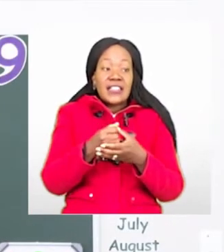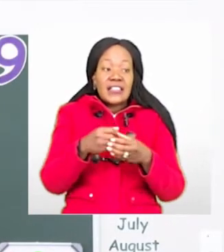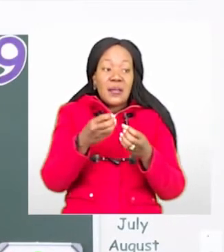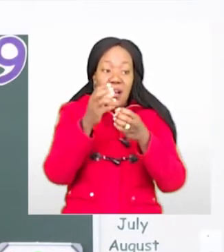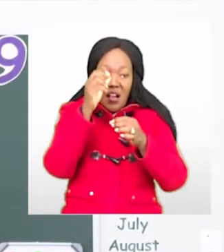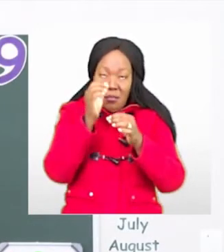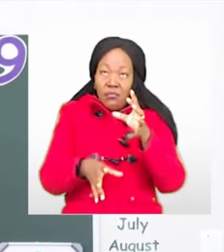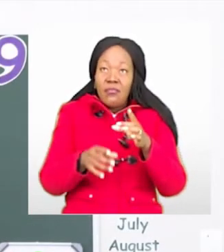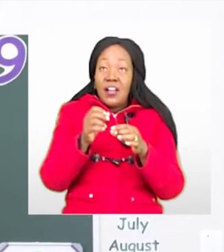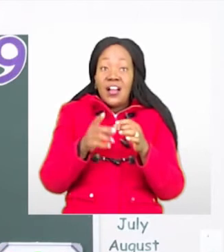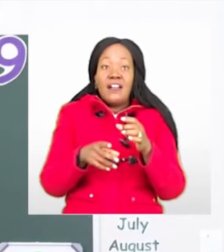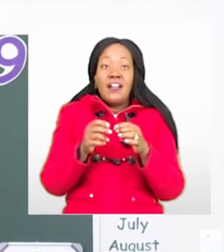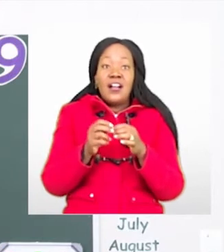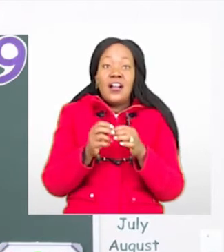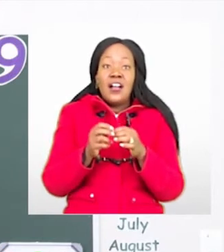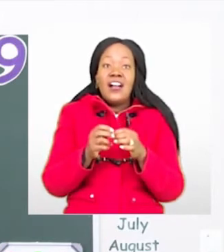eggs.